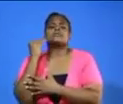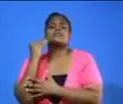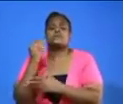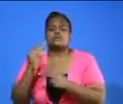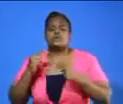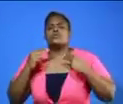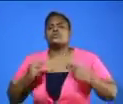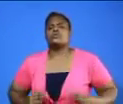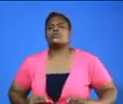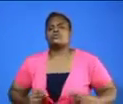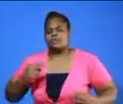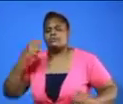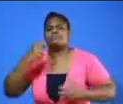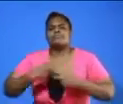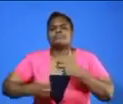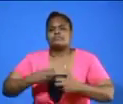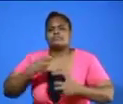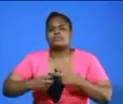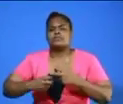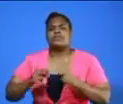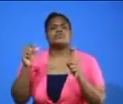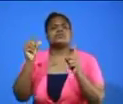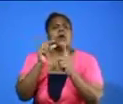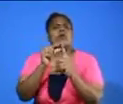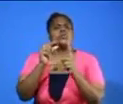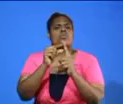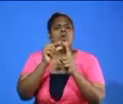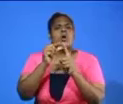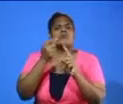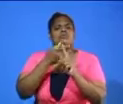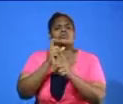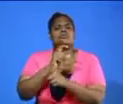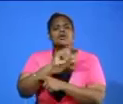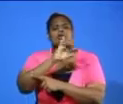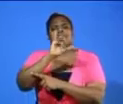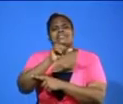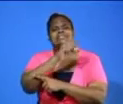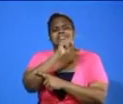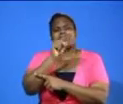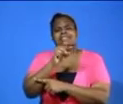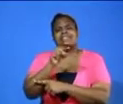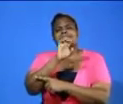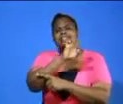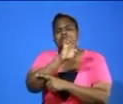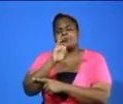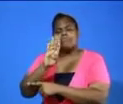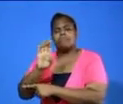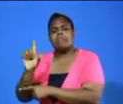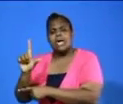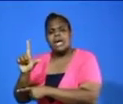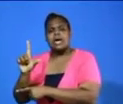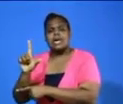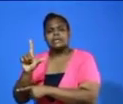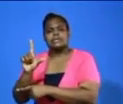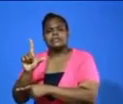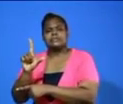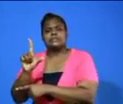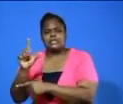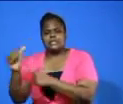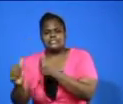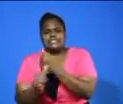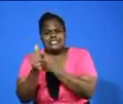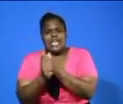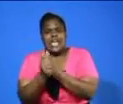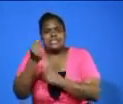So a word comes from Jezebel, a threat to Elijah. He who moments ago